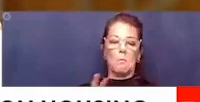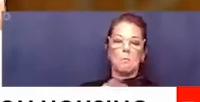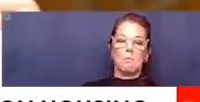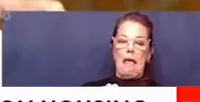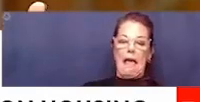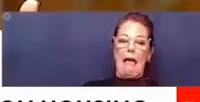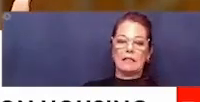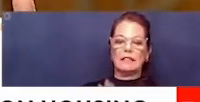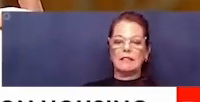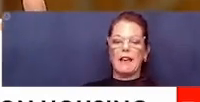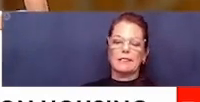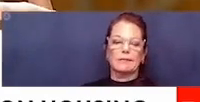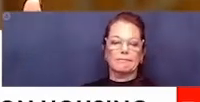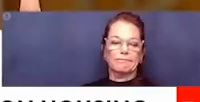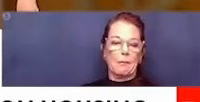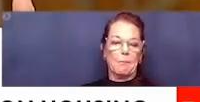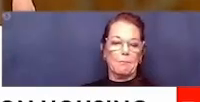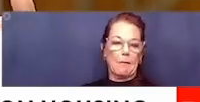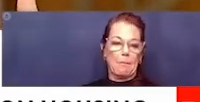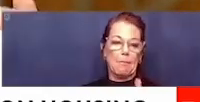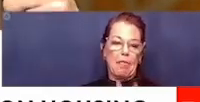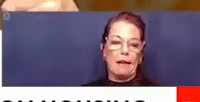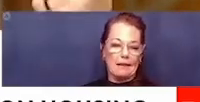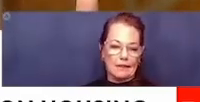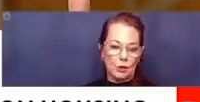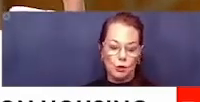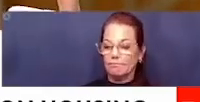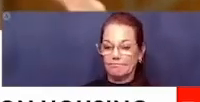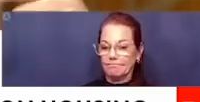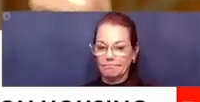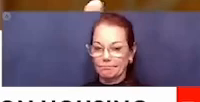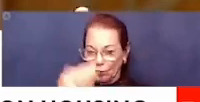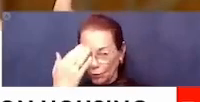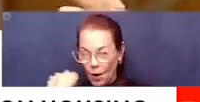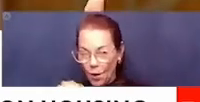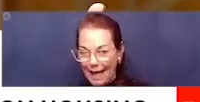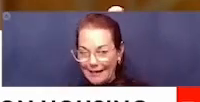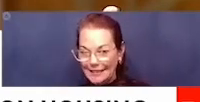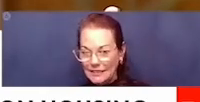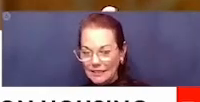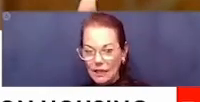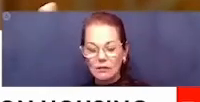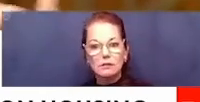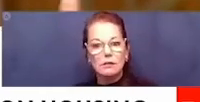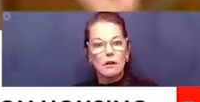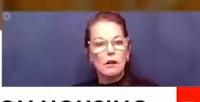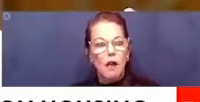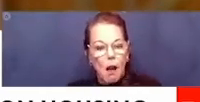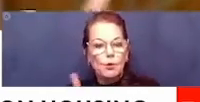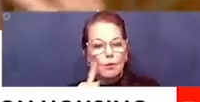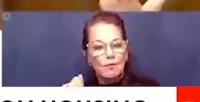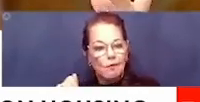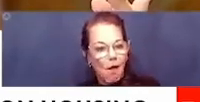know is that access is an opportunity for everyone to thrive at levels that we have really